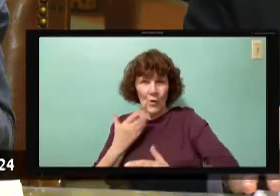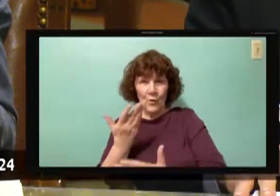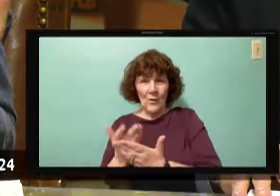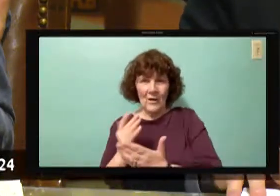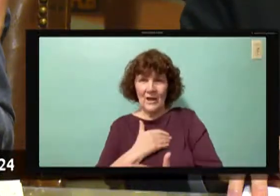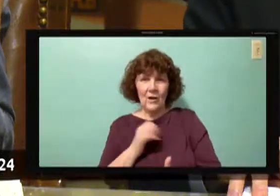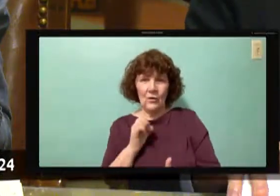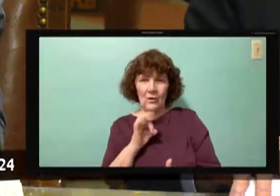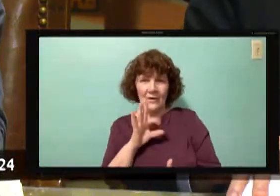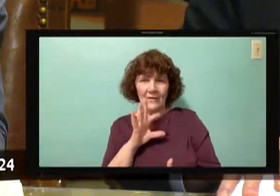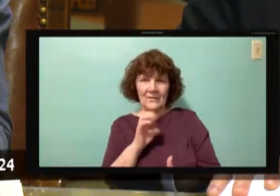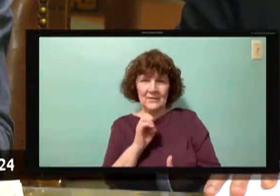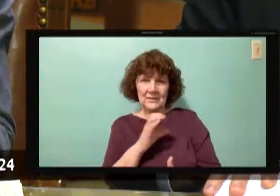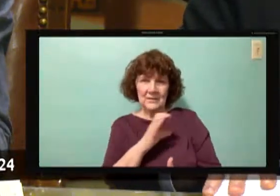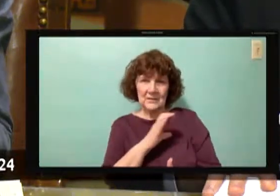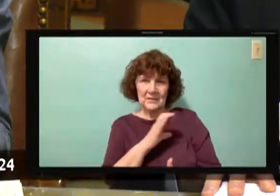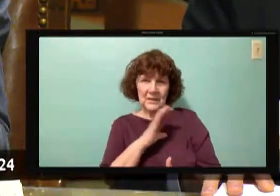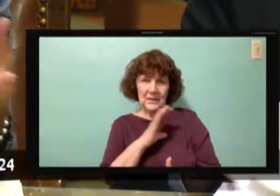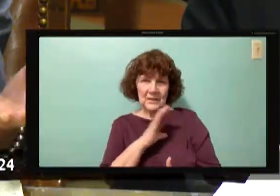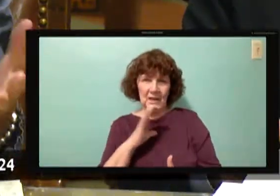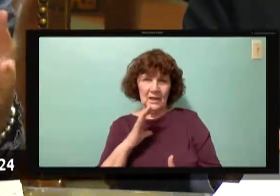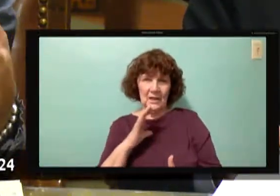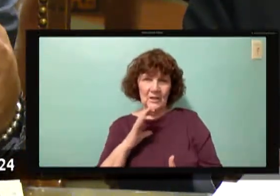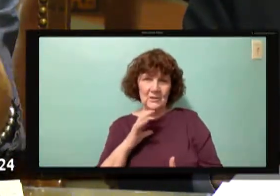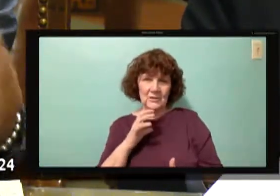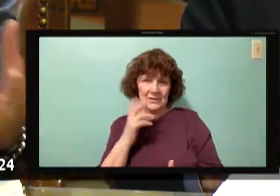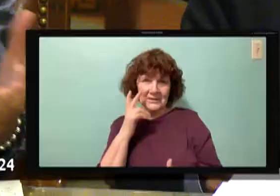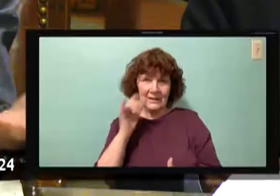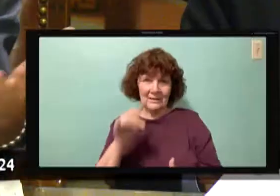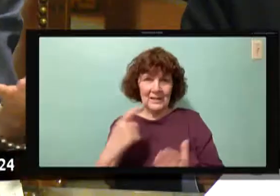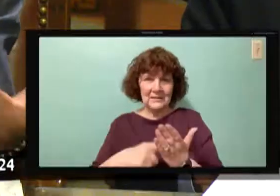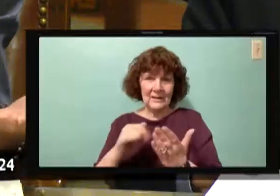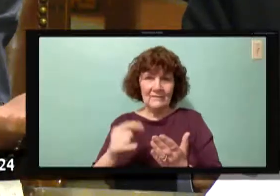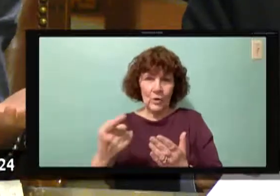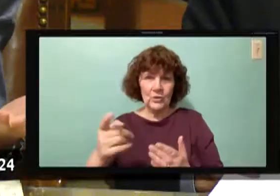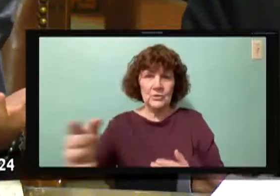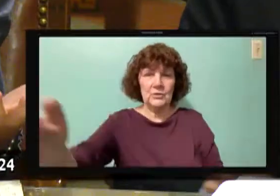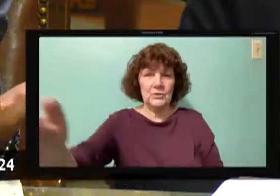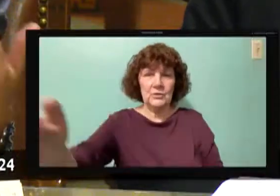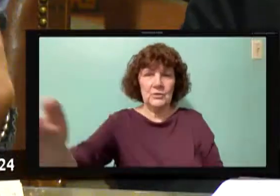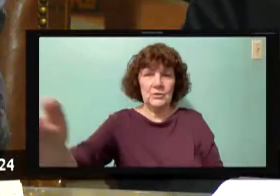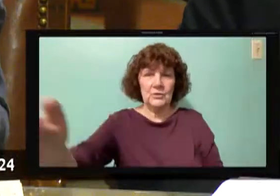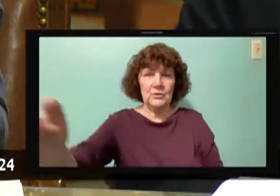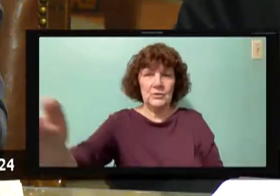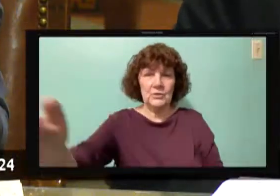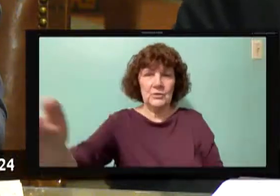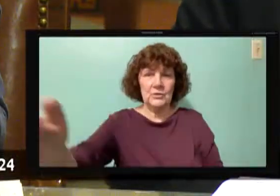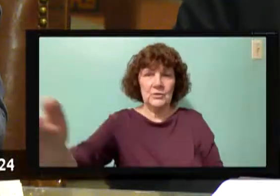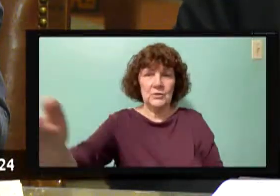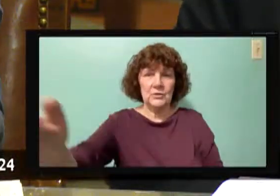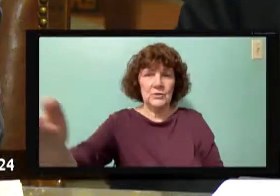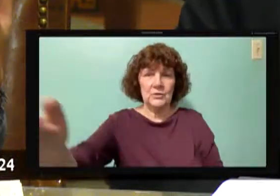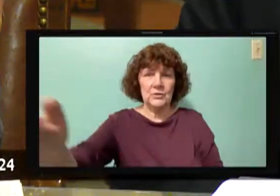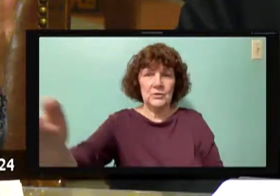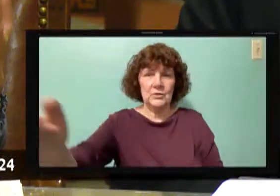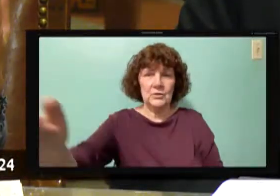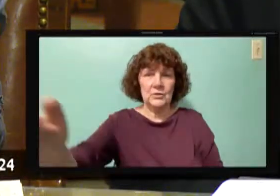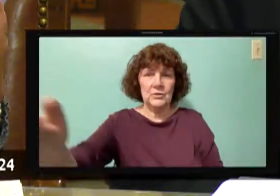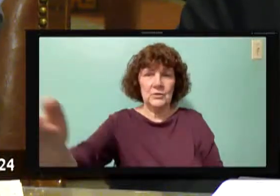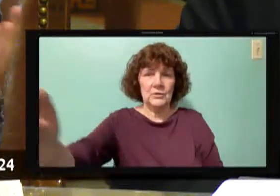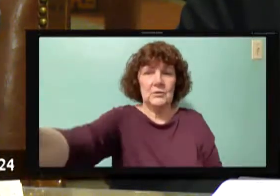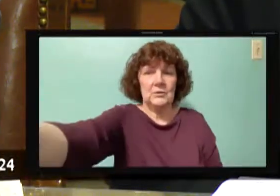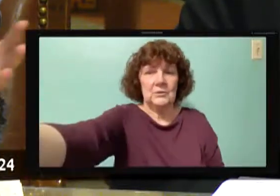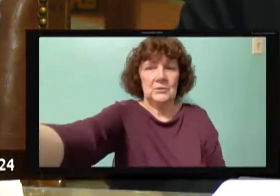So a non-written recommendation is for council to just understand that we don't vote